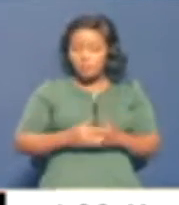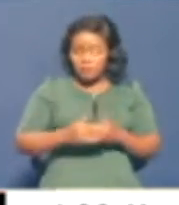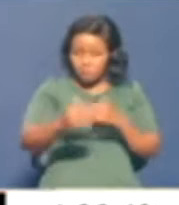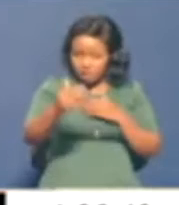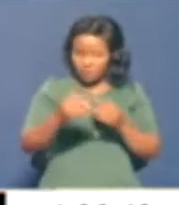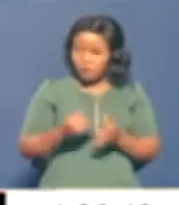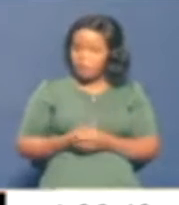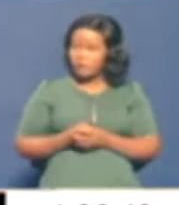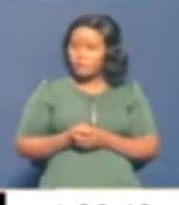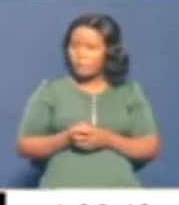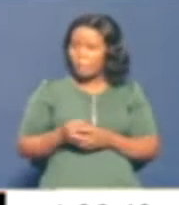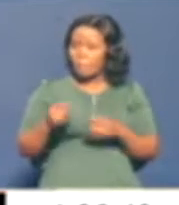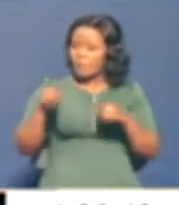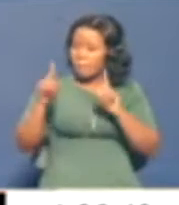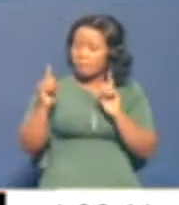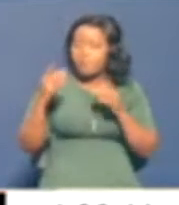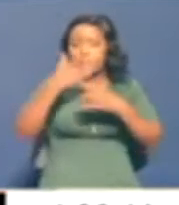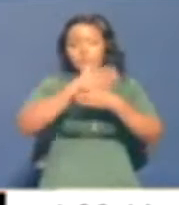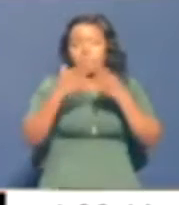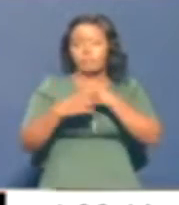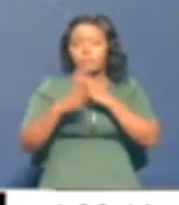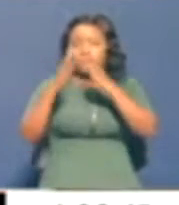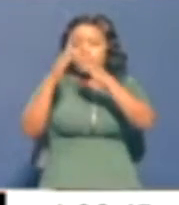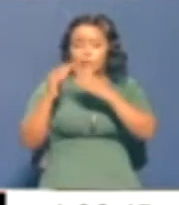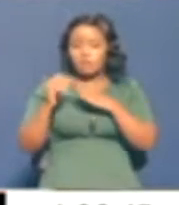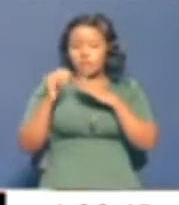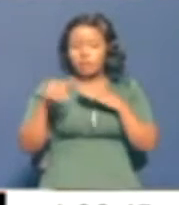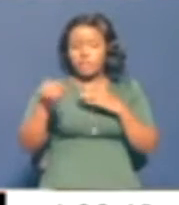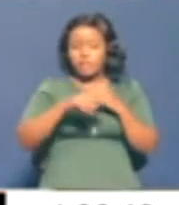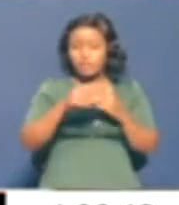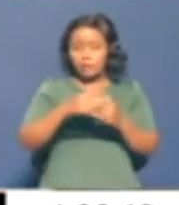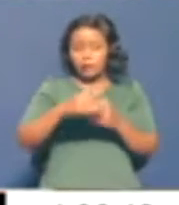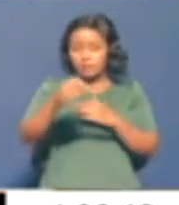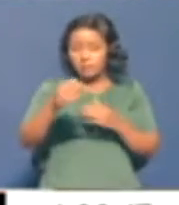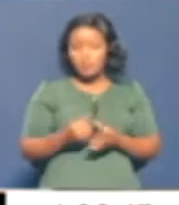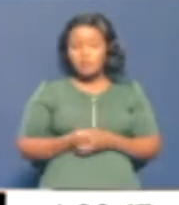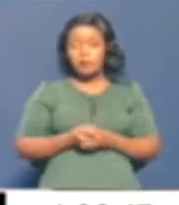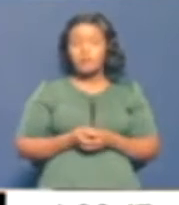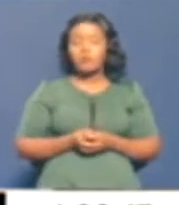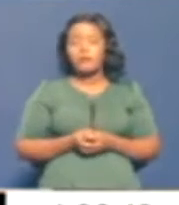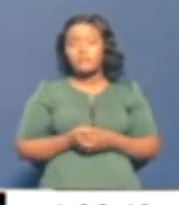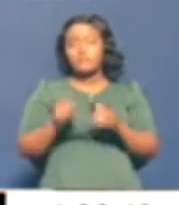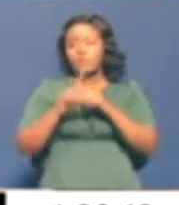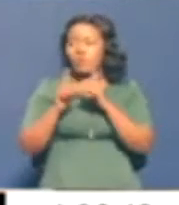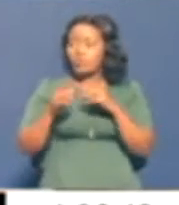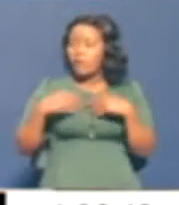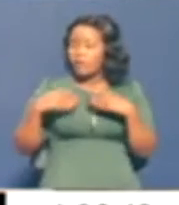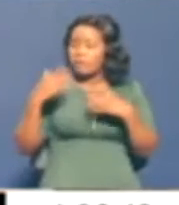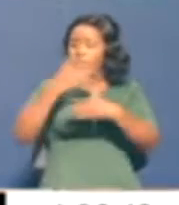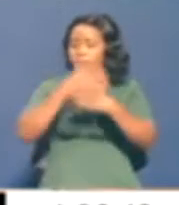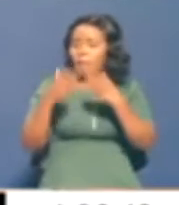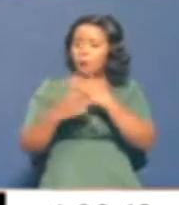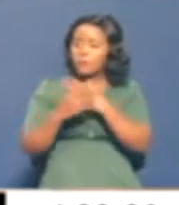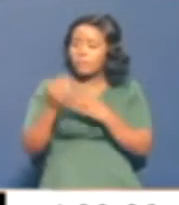Akanijengea nyumba saa hii nimelala salama. The noble gesture is replicated in more than 20 households in Yatta and